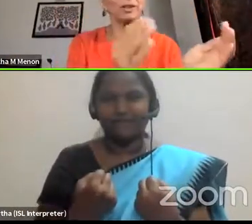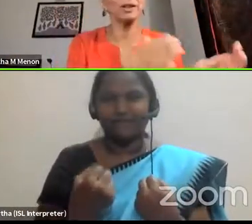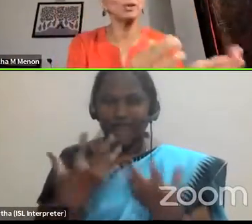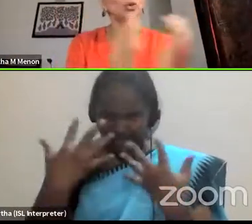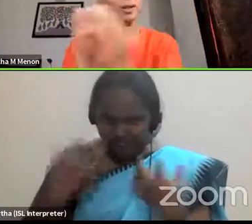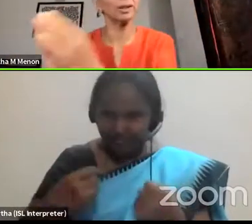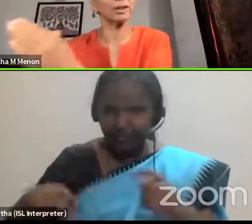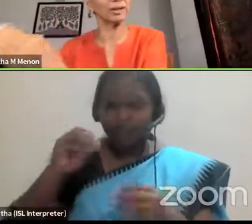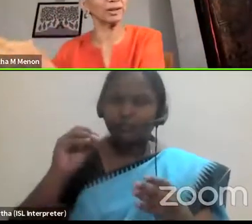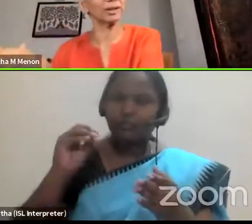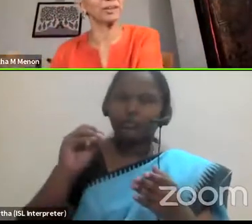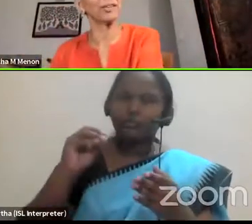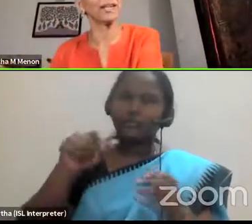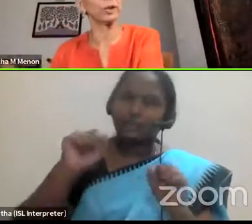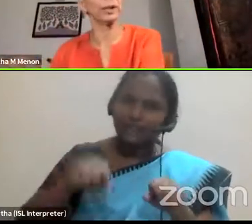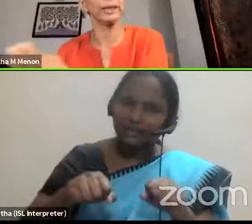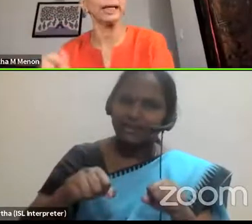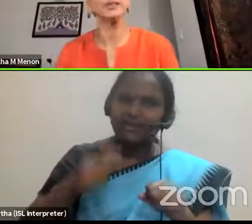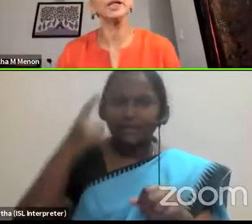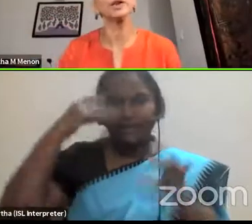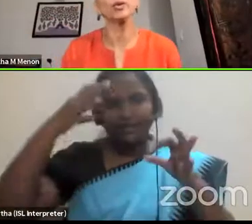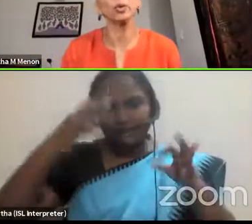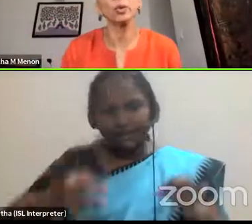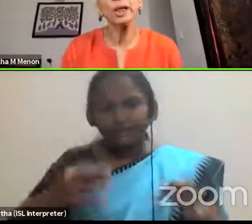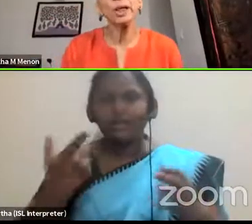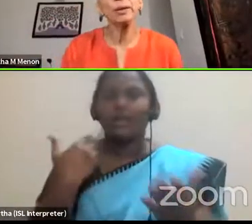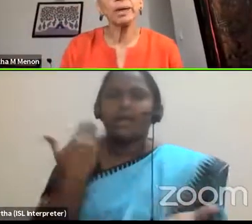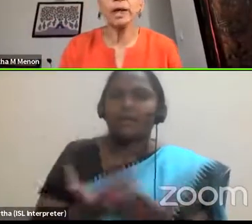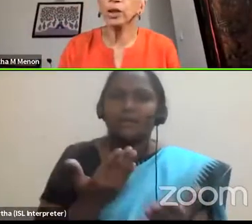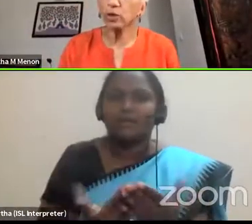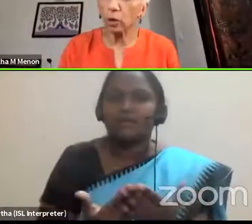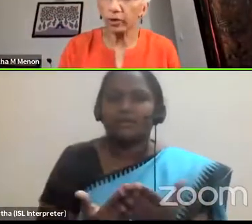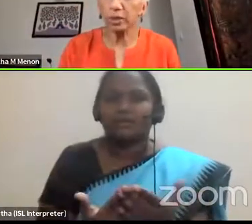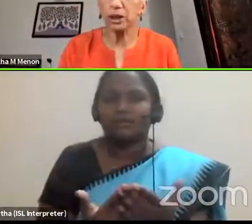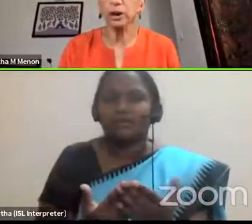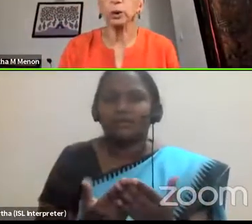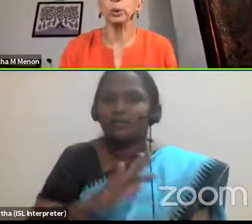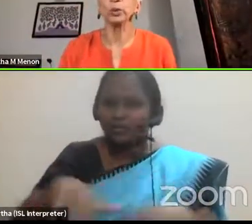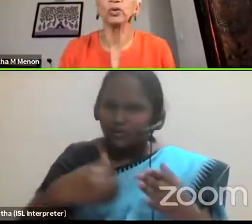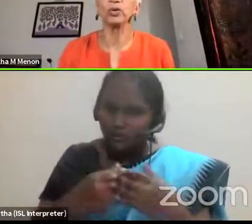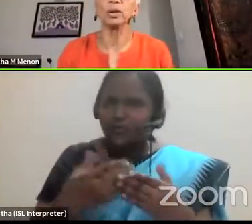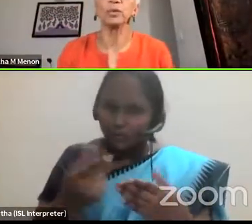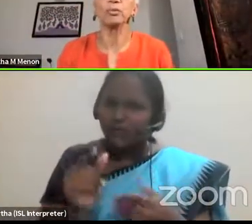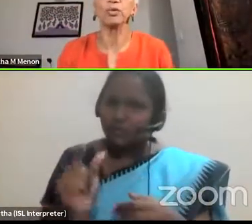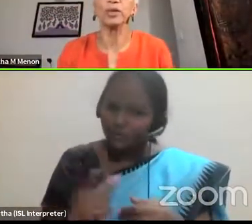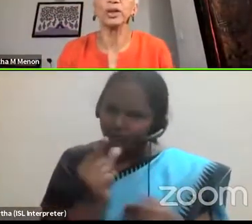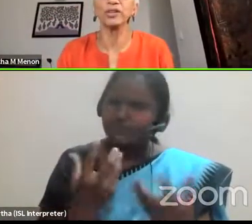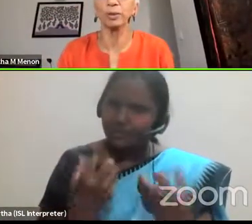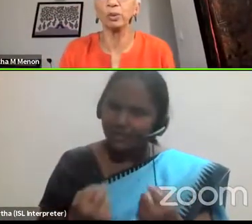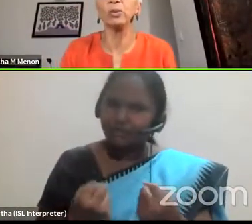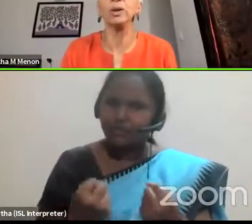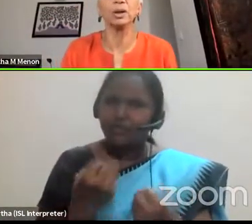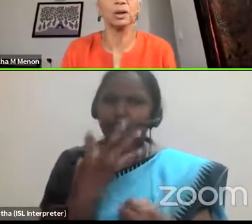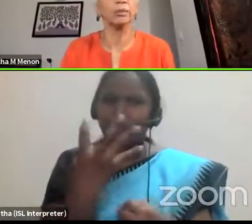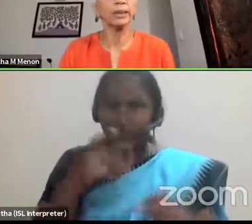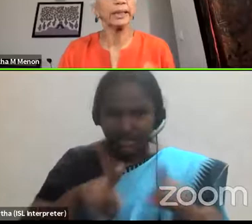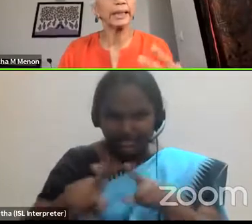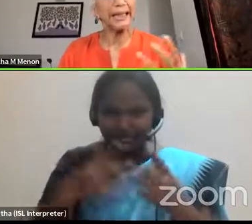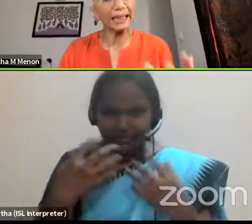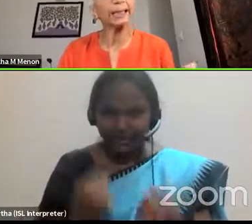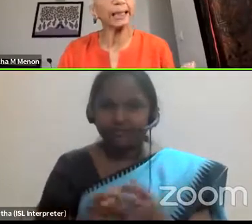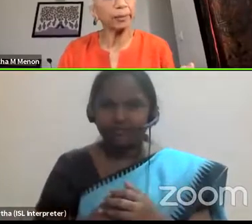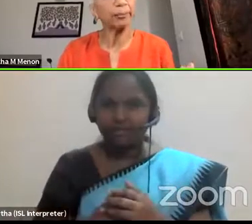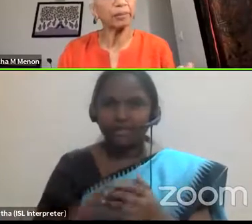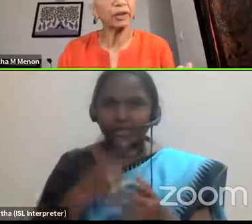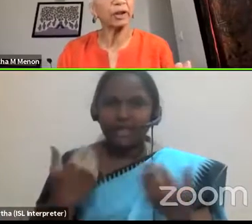have it, then you decide on the application. So it's already being used. For example,